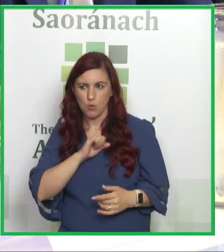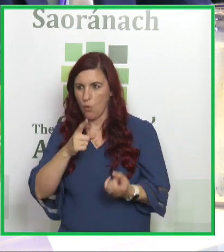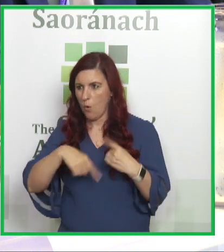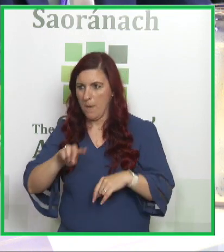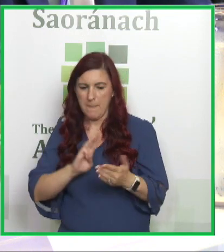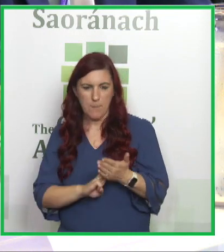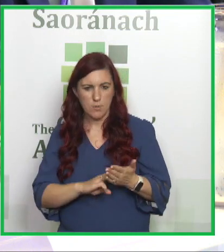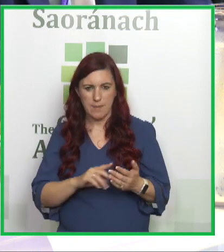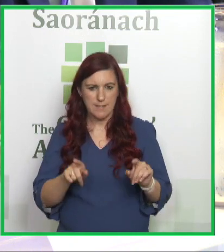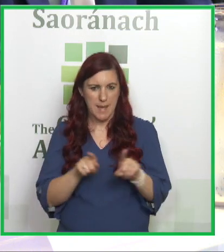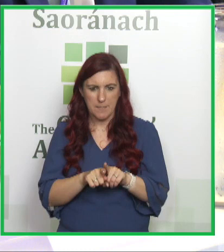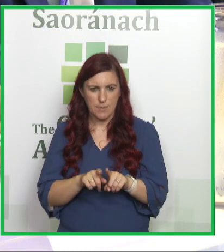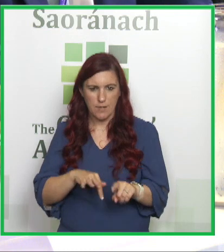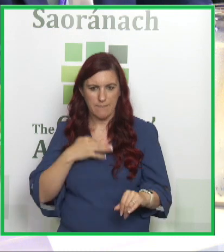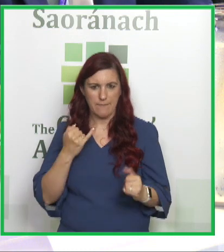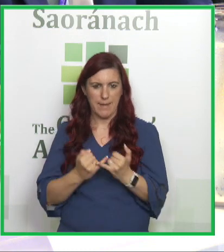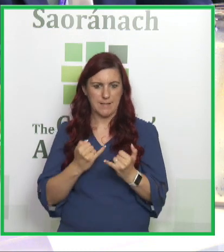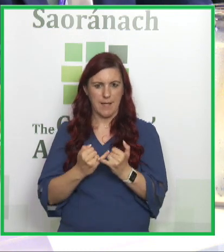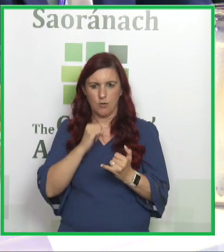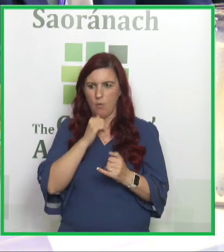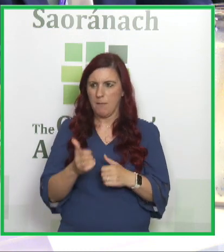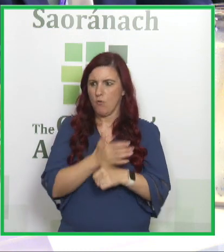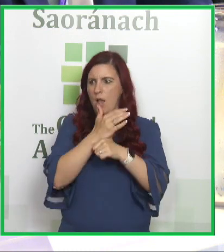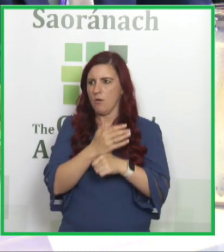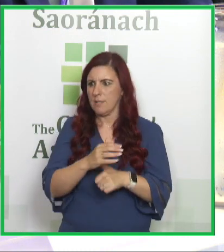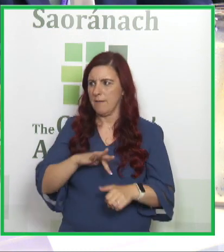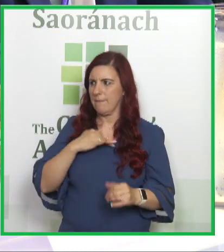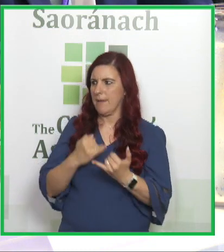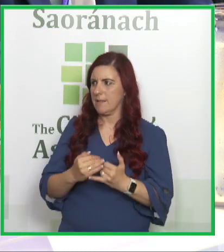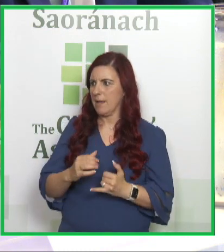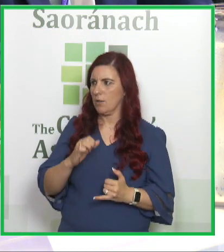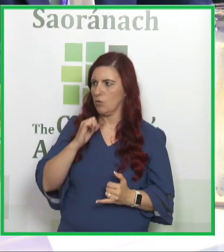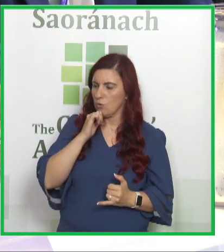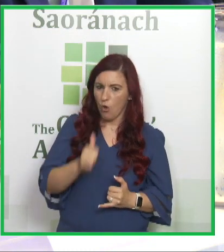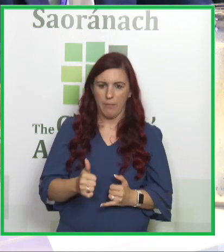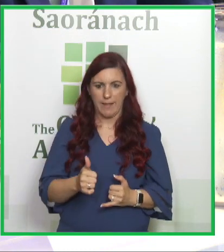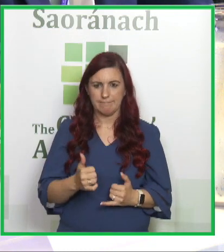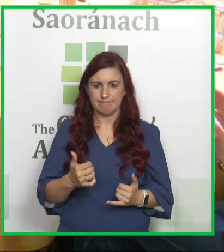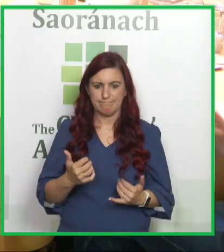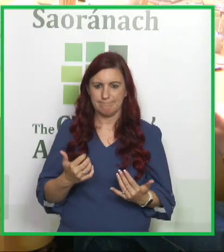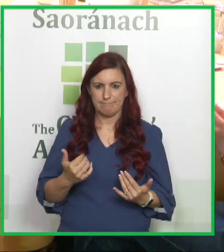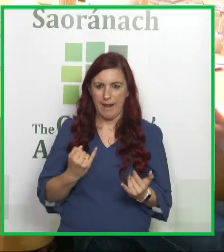members, it just doesn't seem a priority. It doesn't seem anywhere near, and